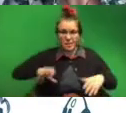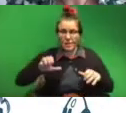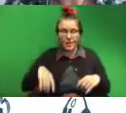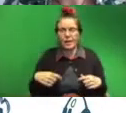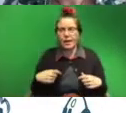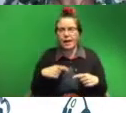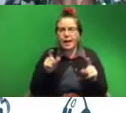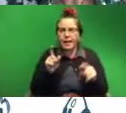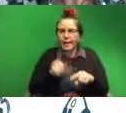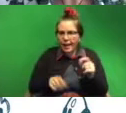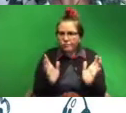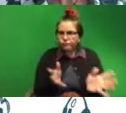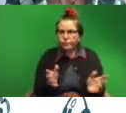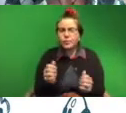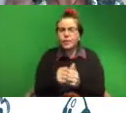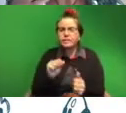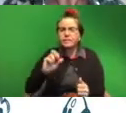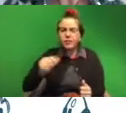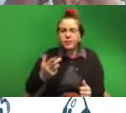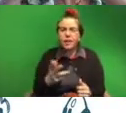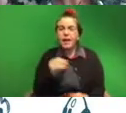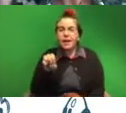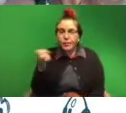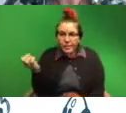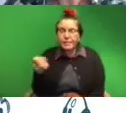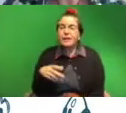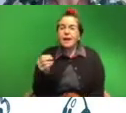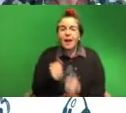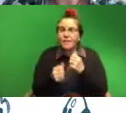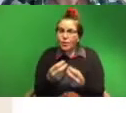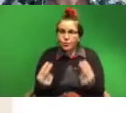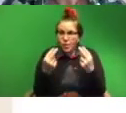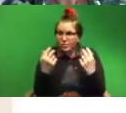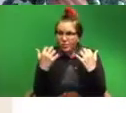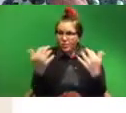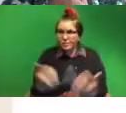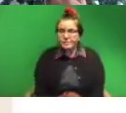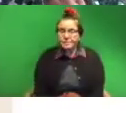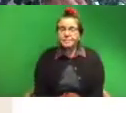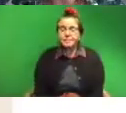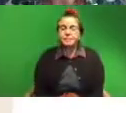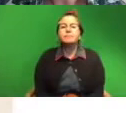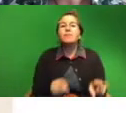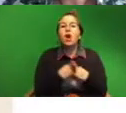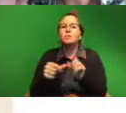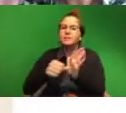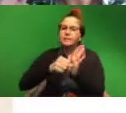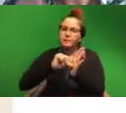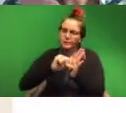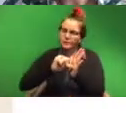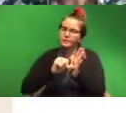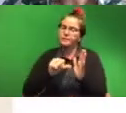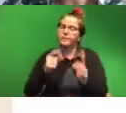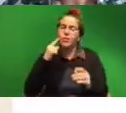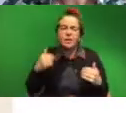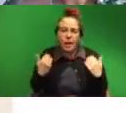chat with Sarah here and Aaron and everyone else in the audience. I also want to emphasize, especially for my